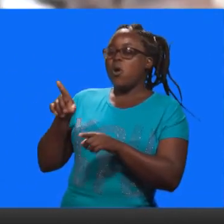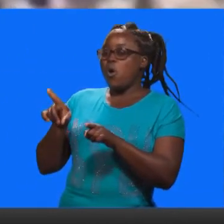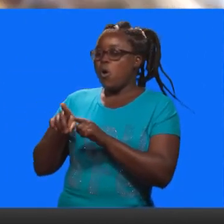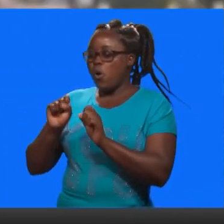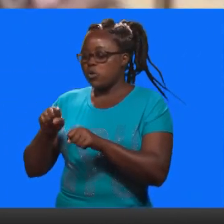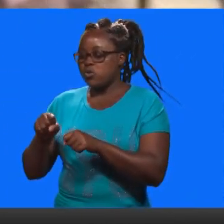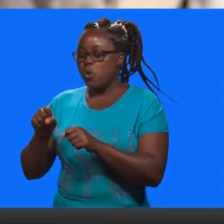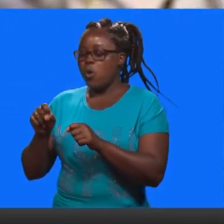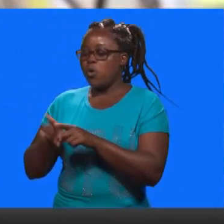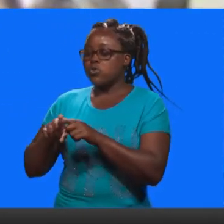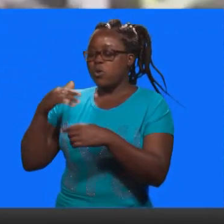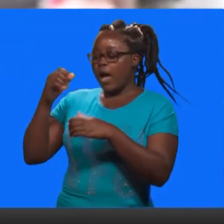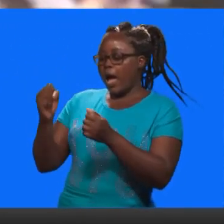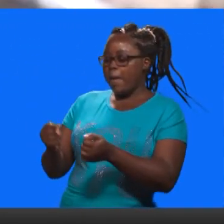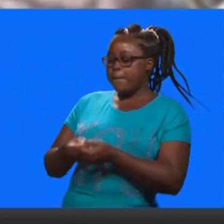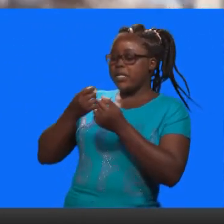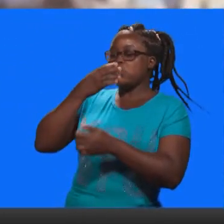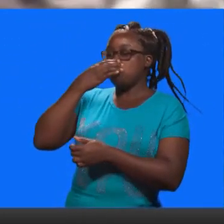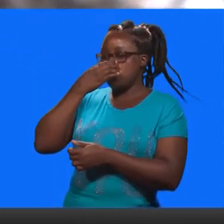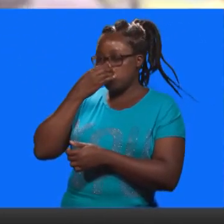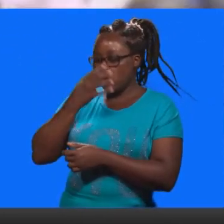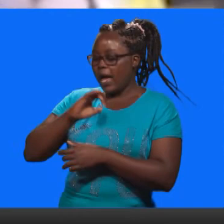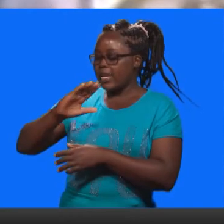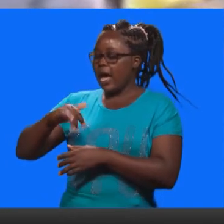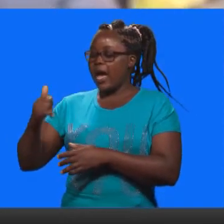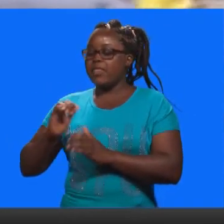rais William Ruto na baadhi ya viongozi walipo